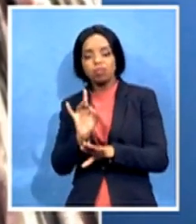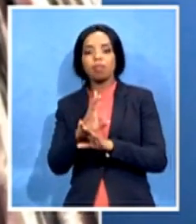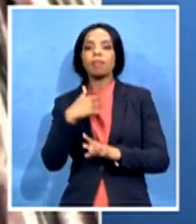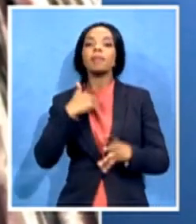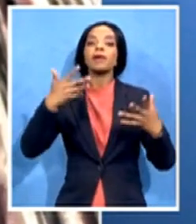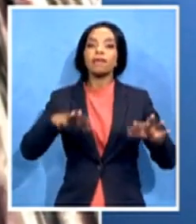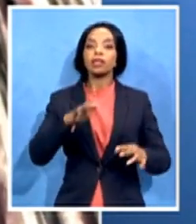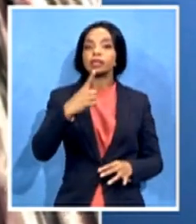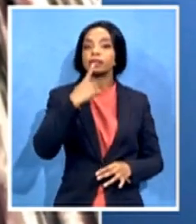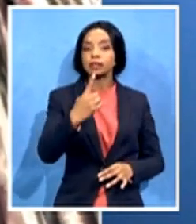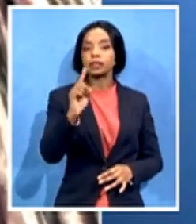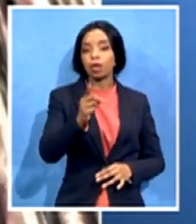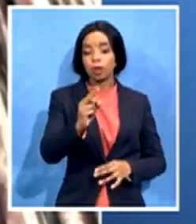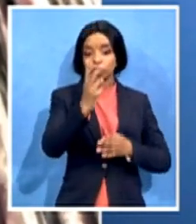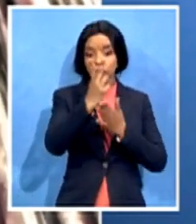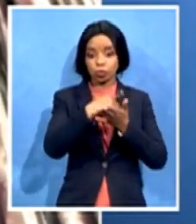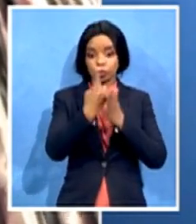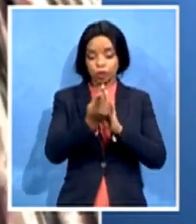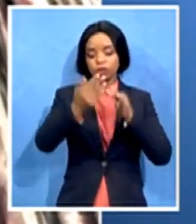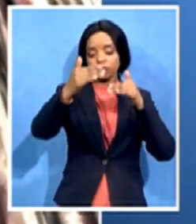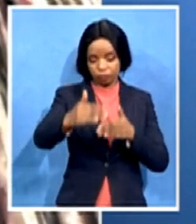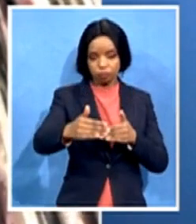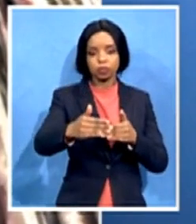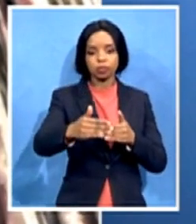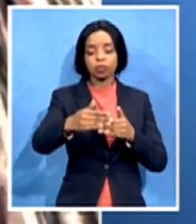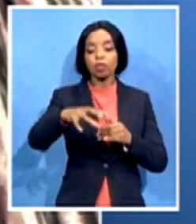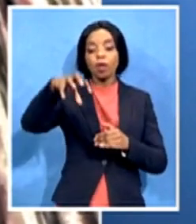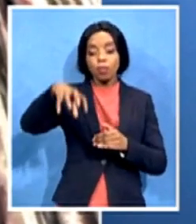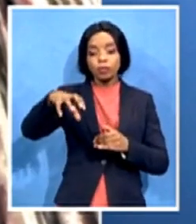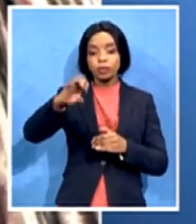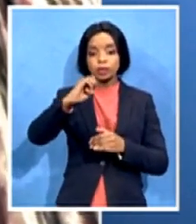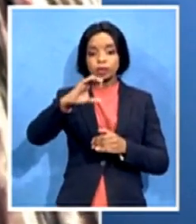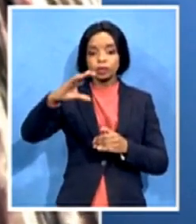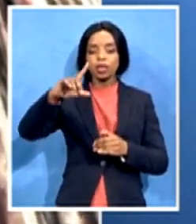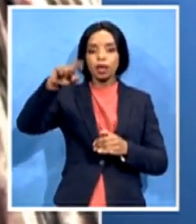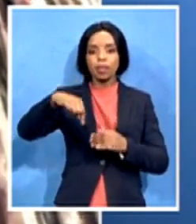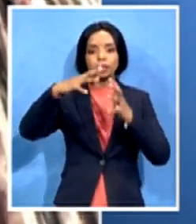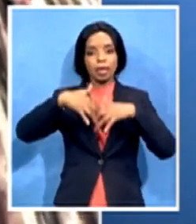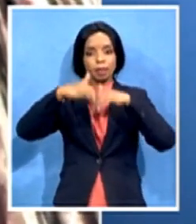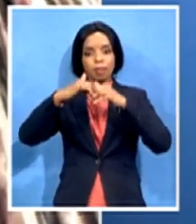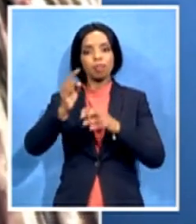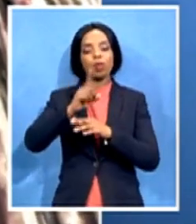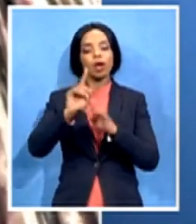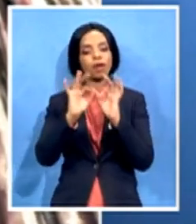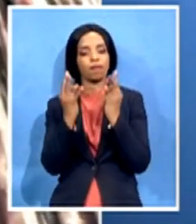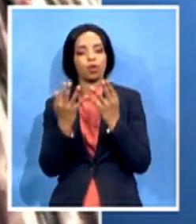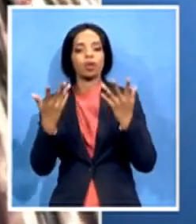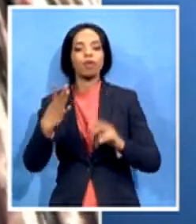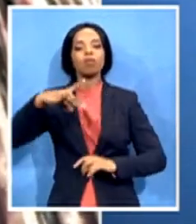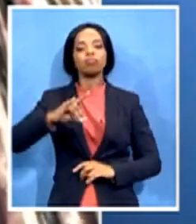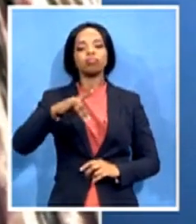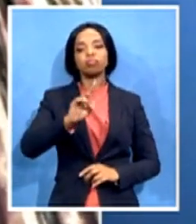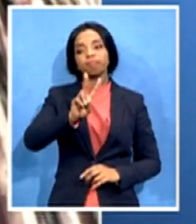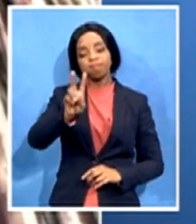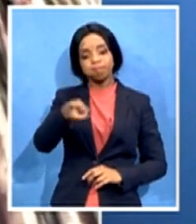an established provincial stock theft forum, because this is a platform where everybody,